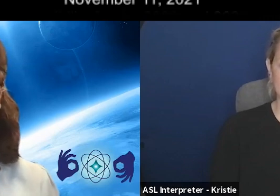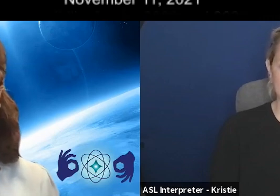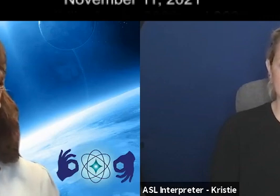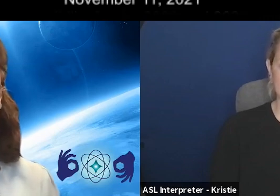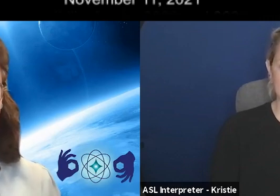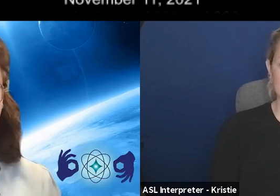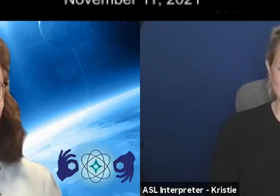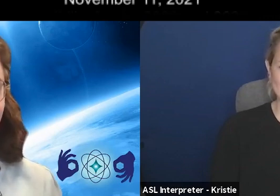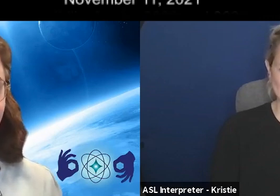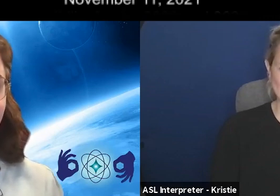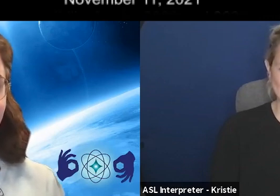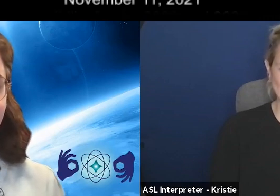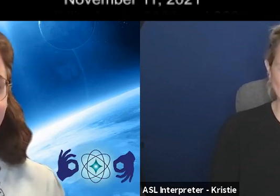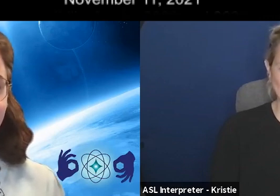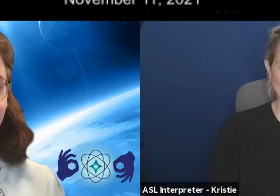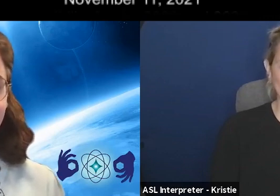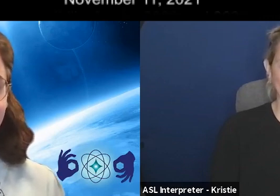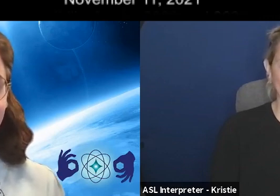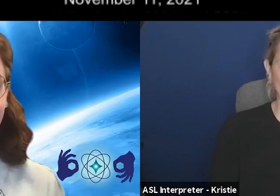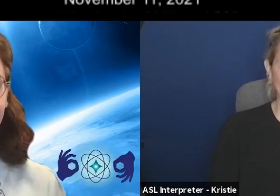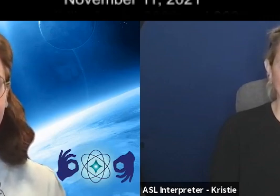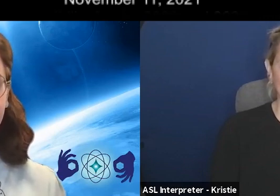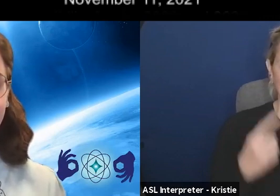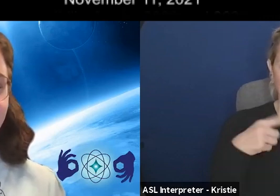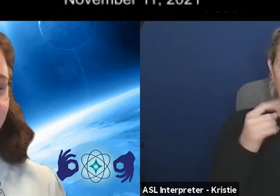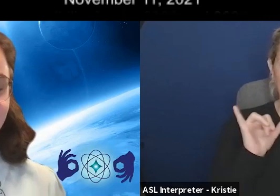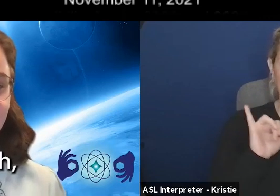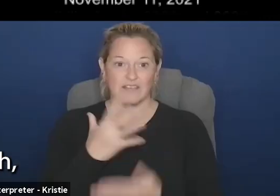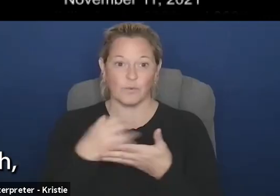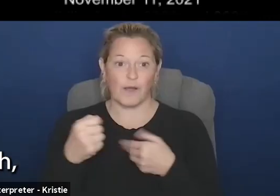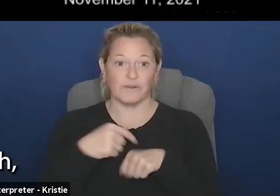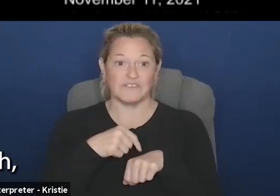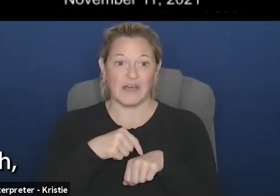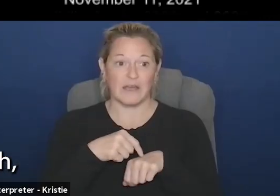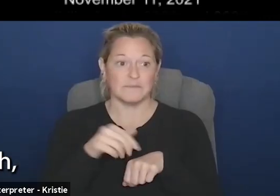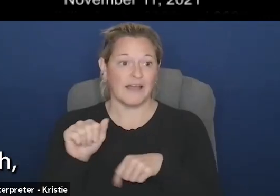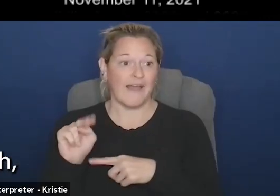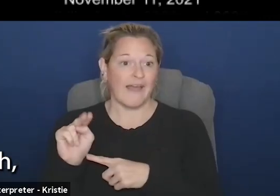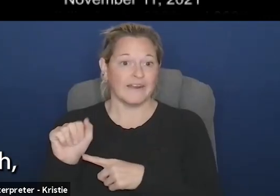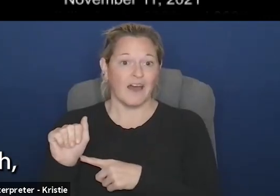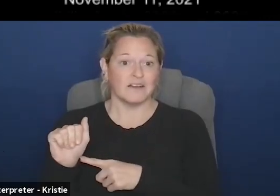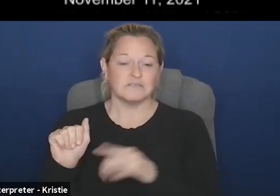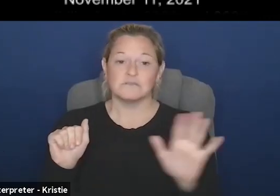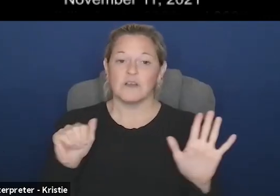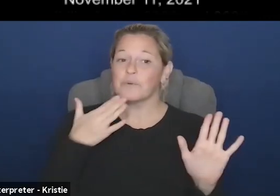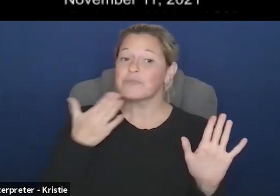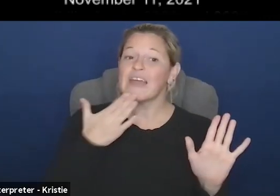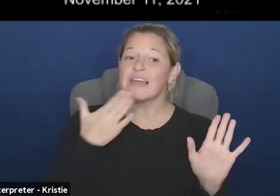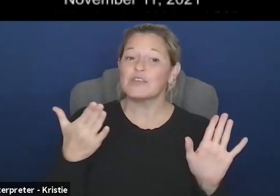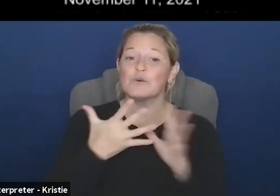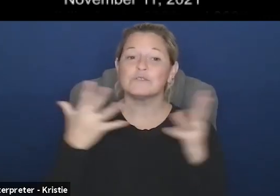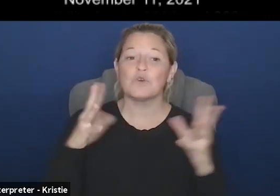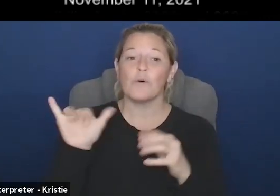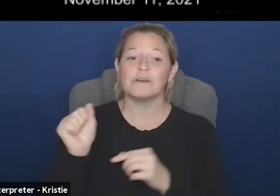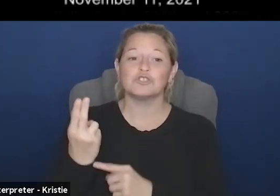Anna, looks like we're kind of at time. Yes, we are. So I want to say thank you so much, Josh. To ask